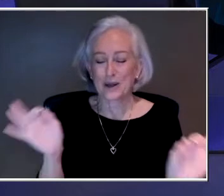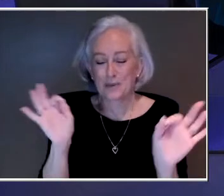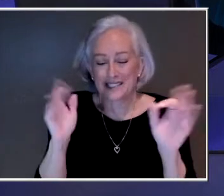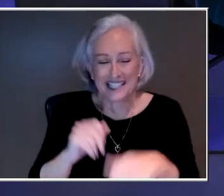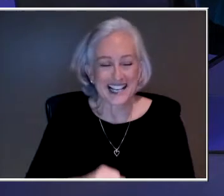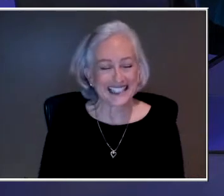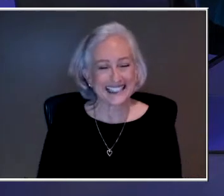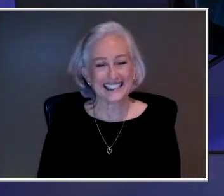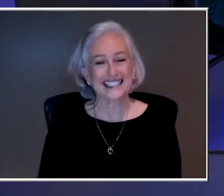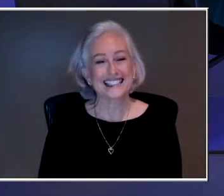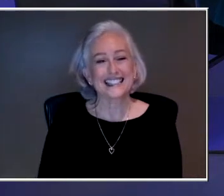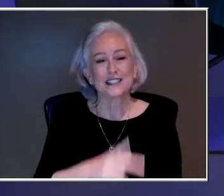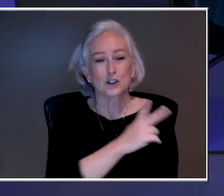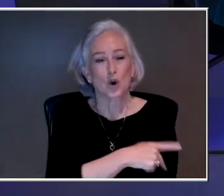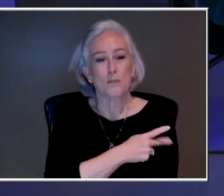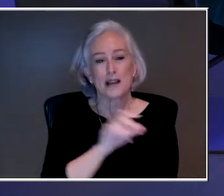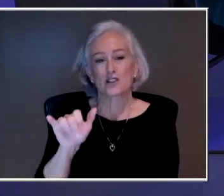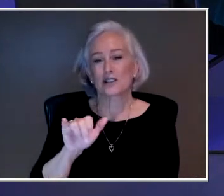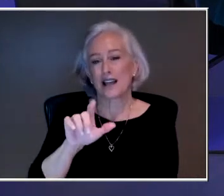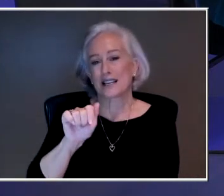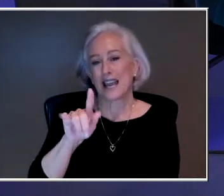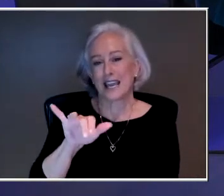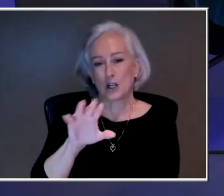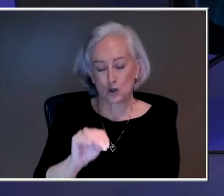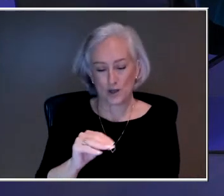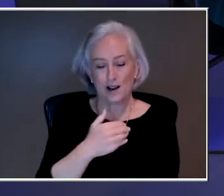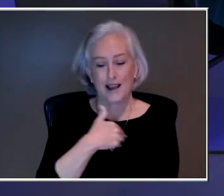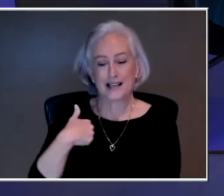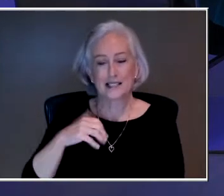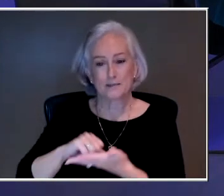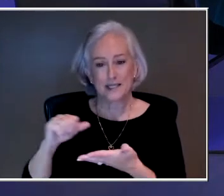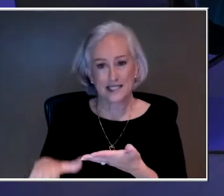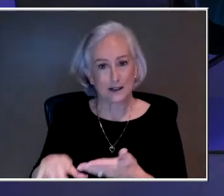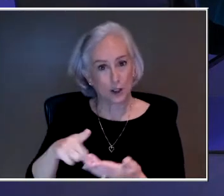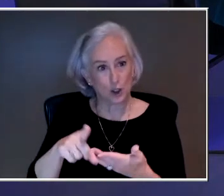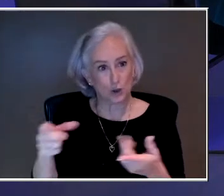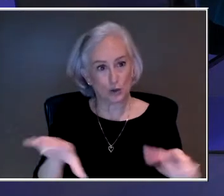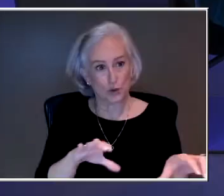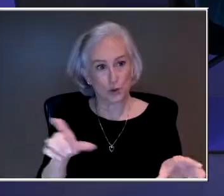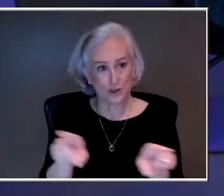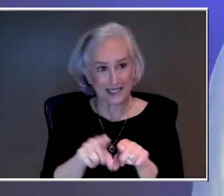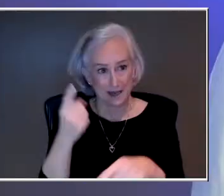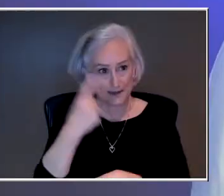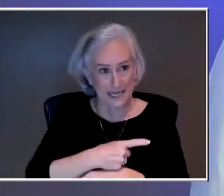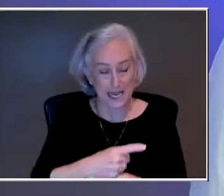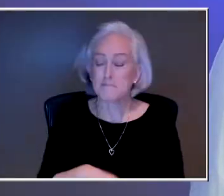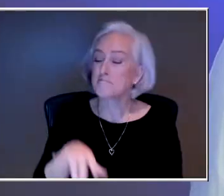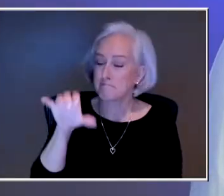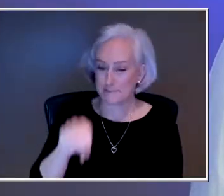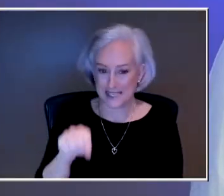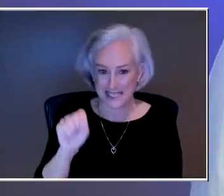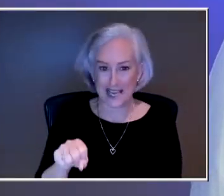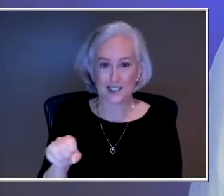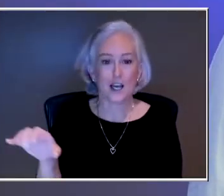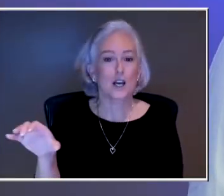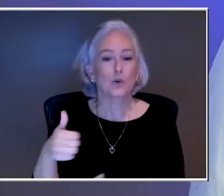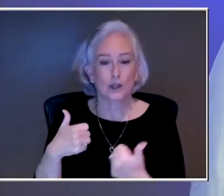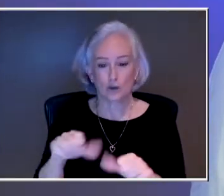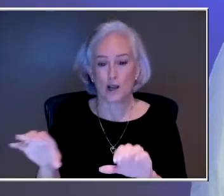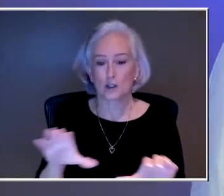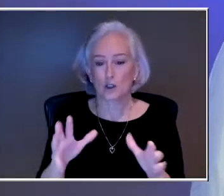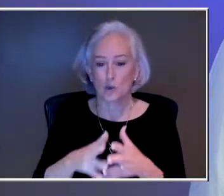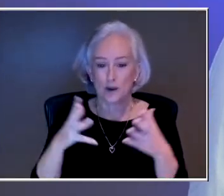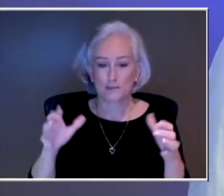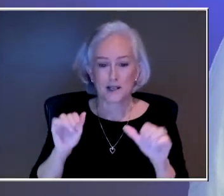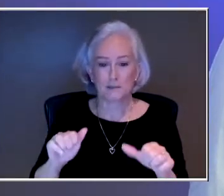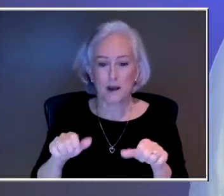patient like Adrian has a mastectomy. Are you doing this on the same day? We are. Yeah, we are. We try to do as much as we can during that time in order